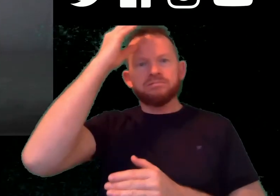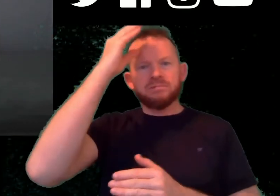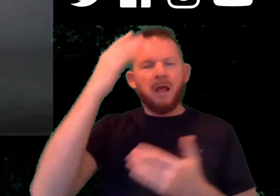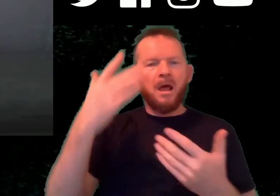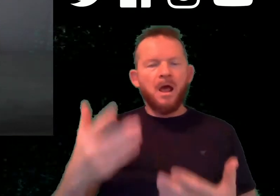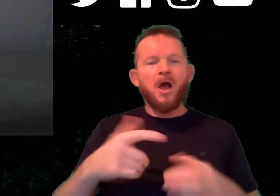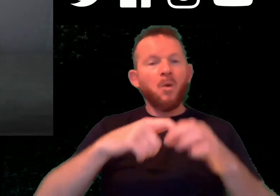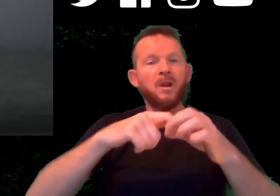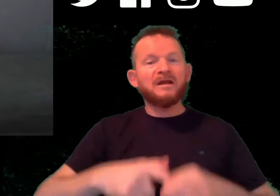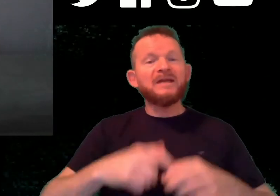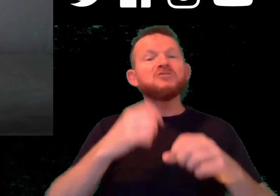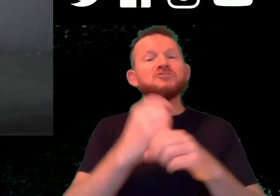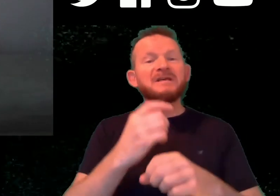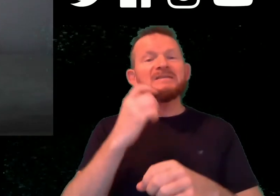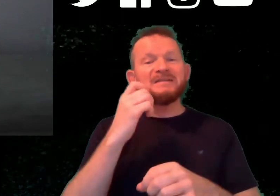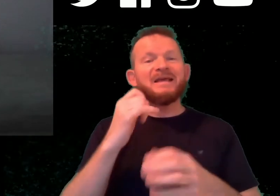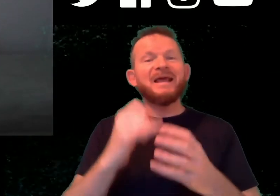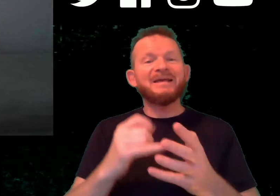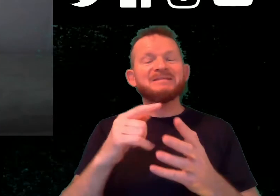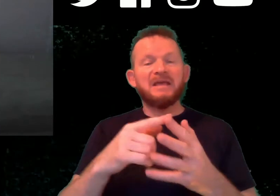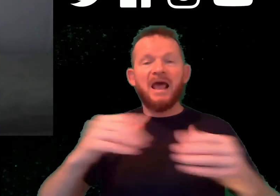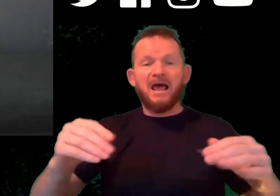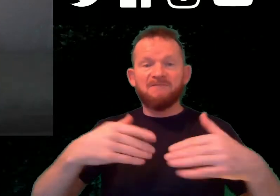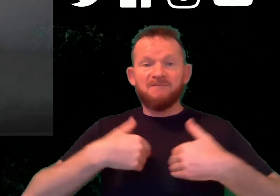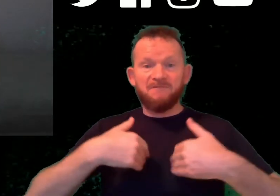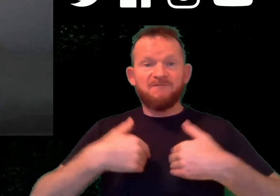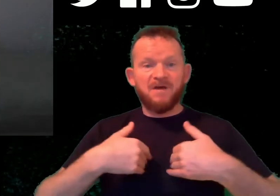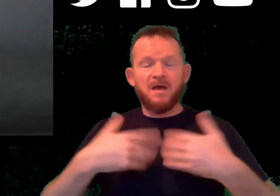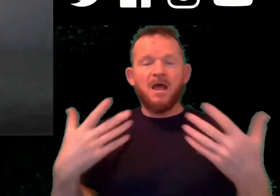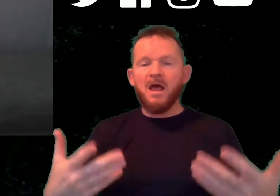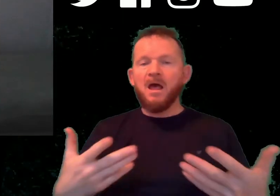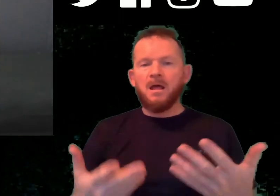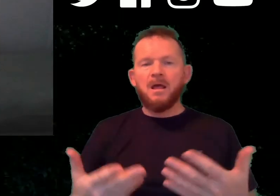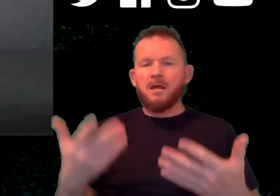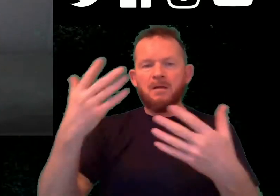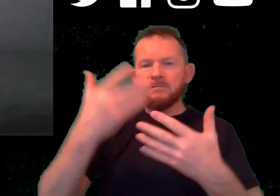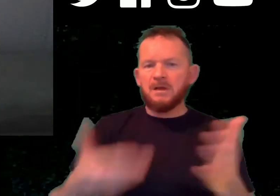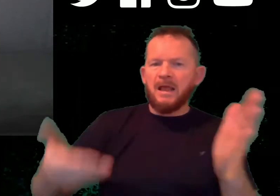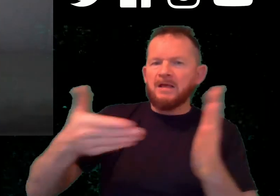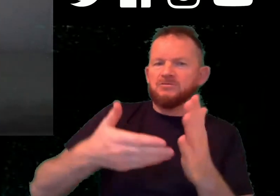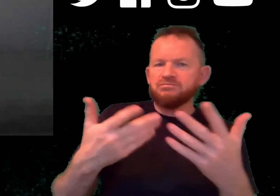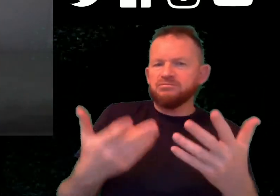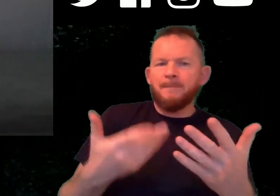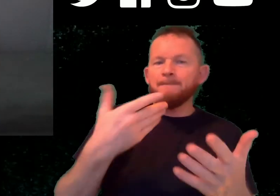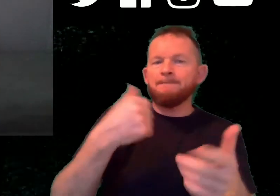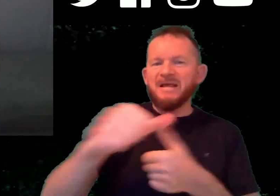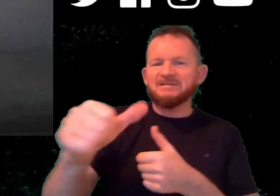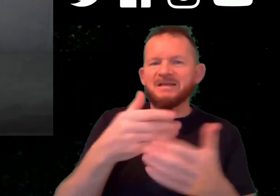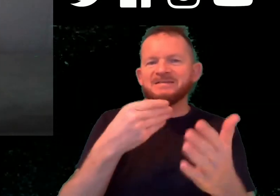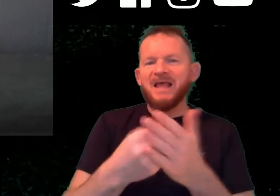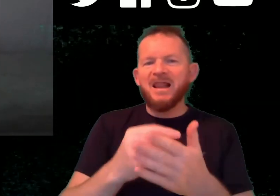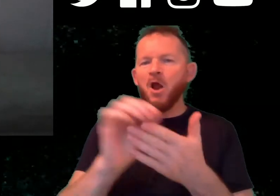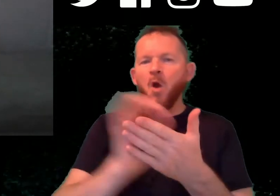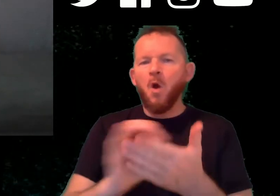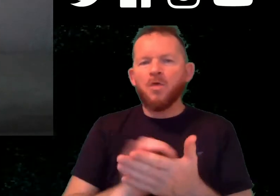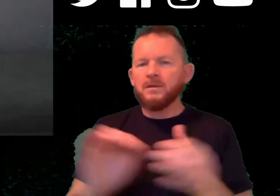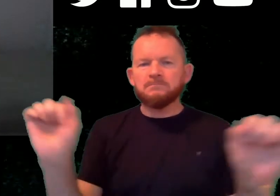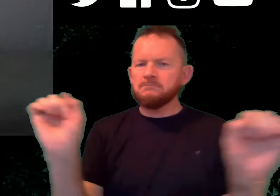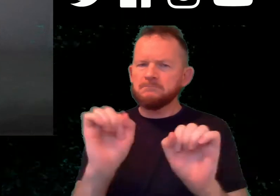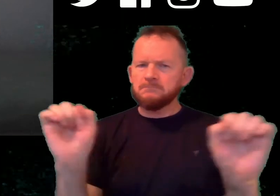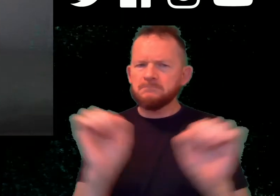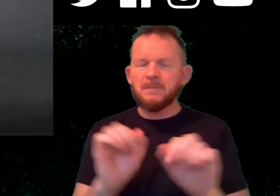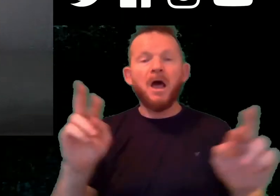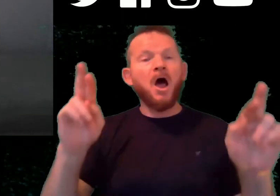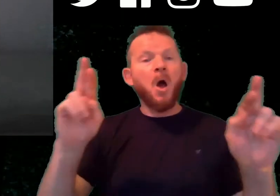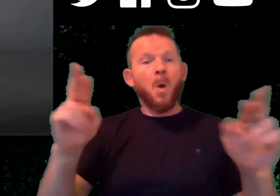have any qualifications above GCSE level to do with English or writing, and I'm not a best-selling author just yet. But